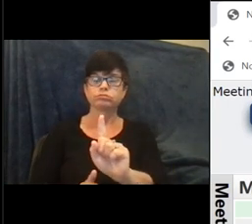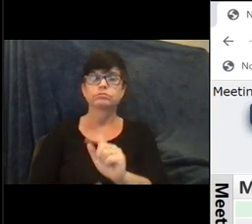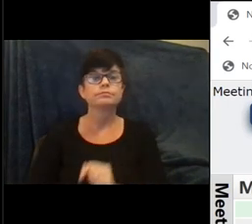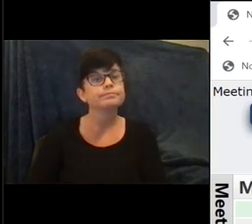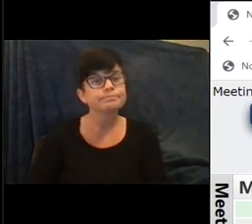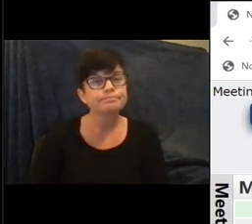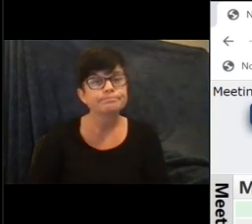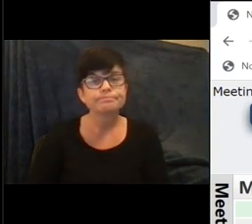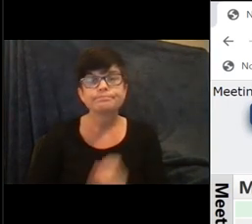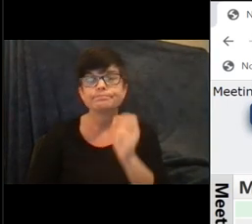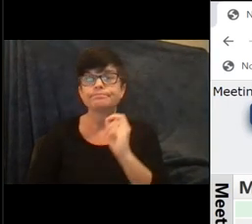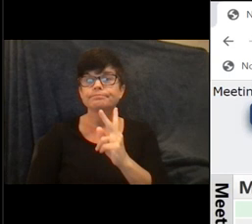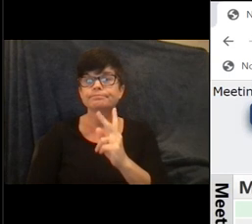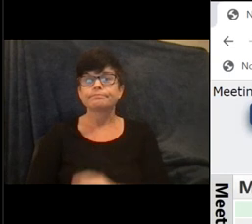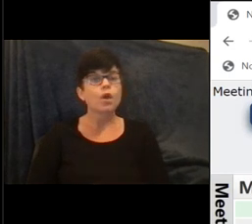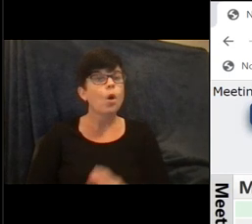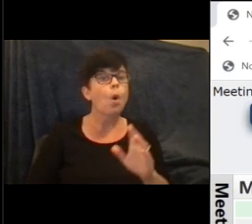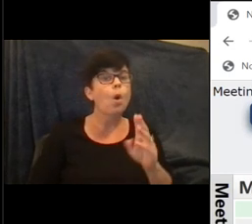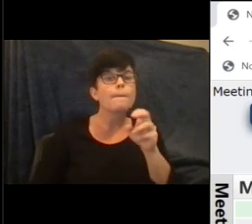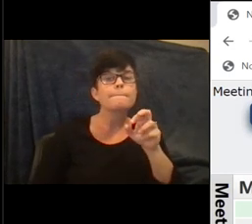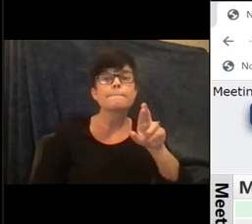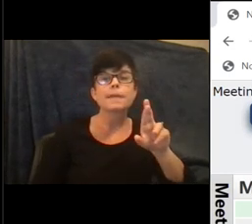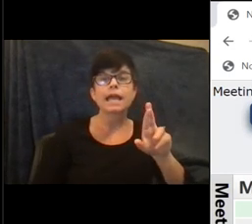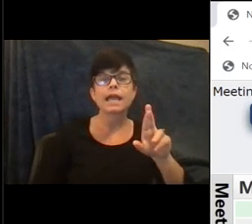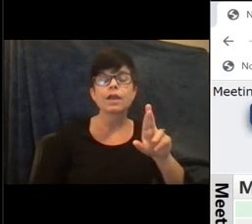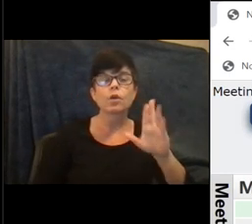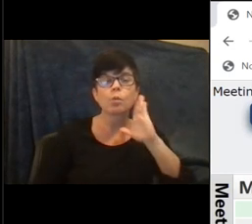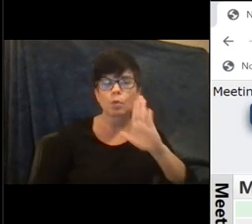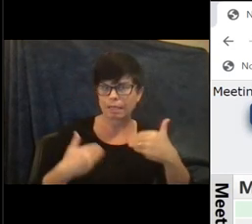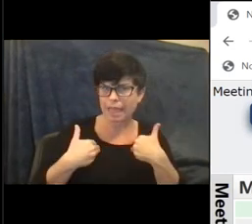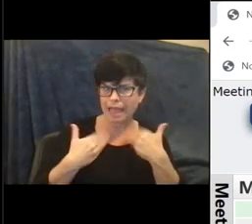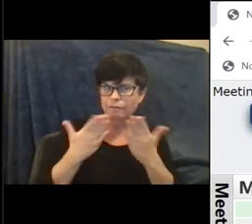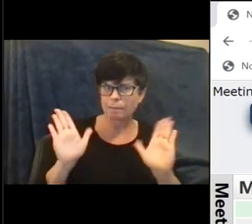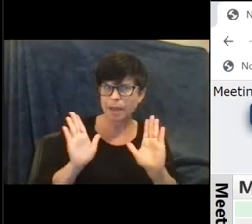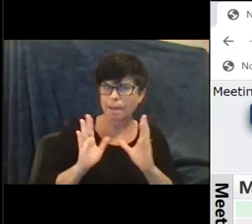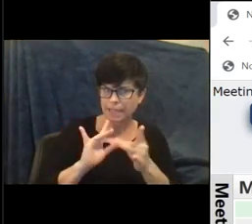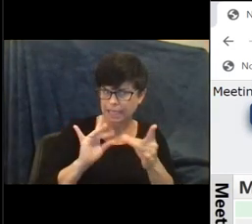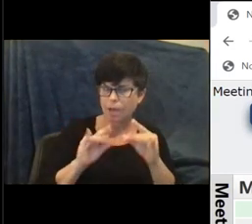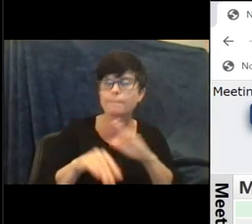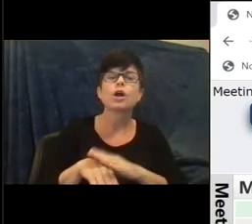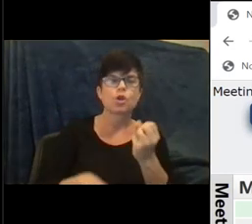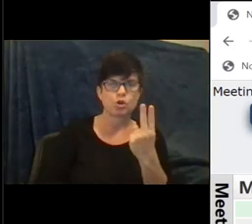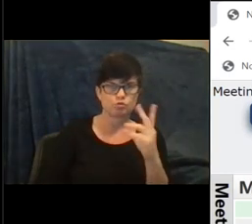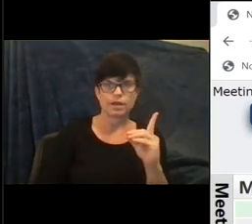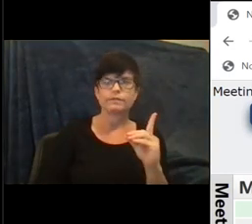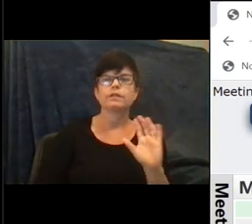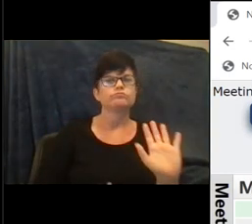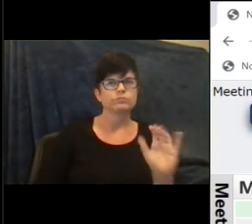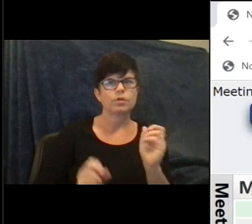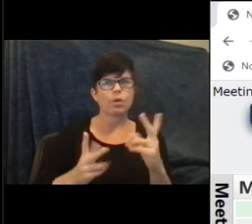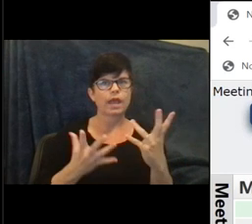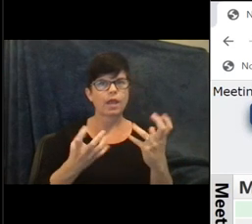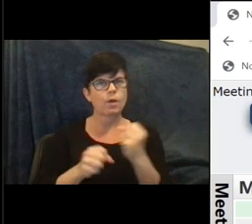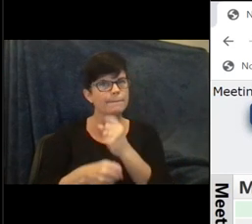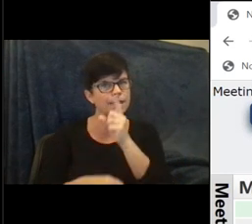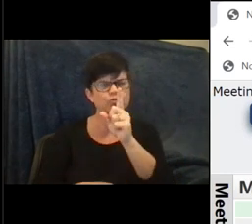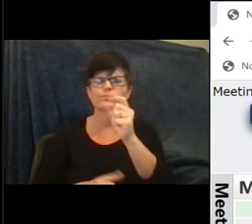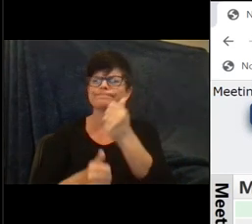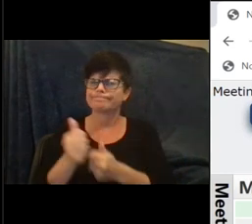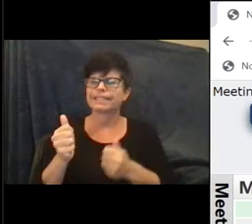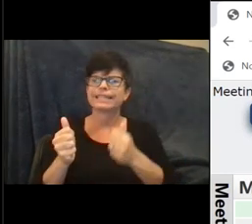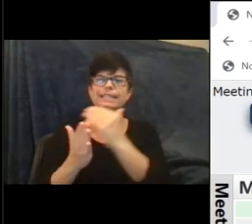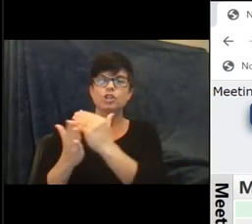All right. Seeing Mayor. Yes. Are we going to have public comment on 12D? Because absolutely. Okay. I just want to make sure. For every single item, we will